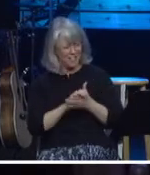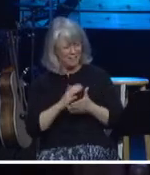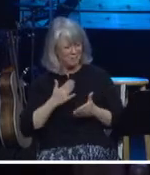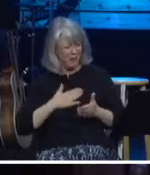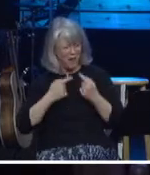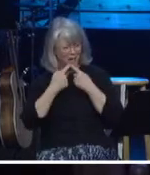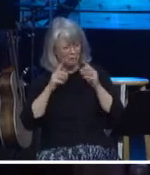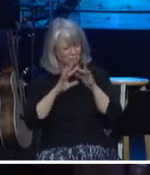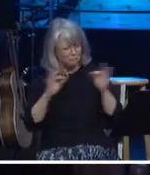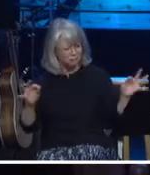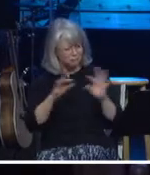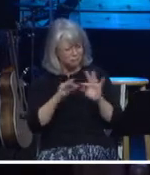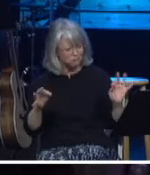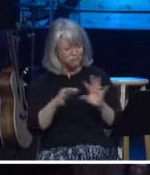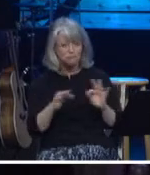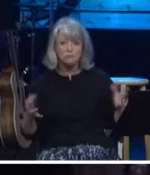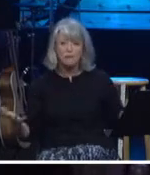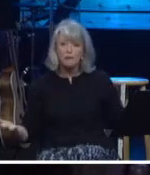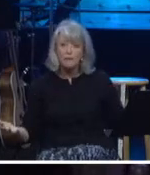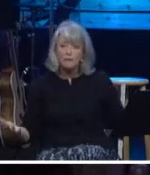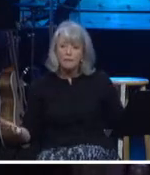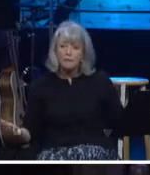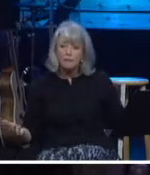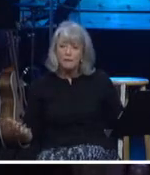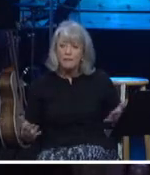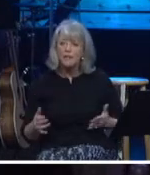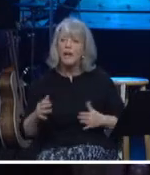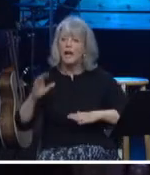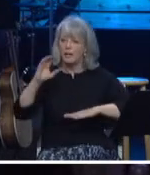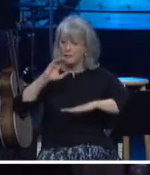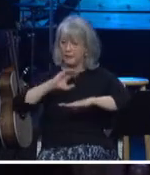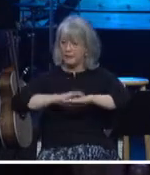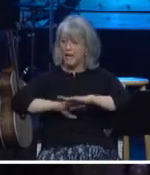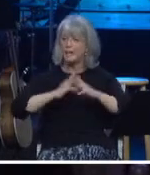words? This is how this day ends.